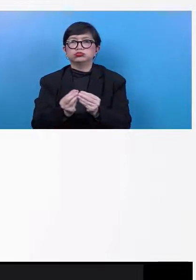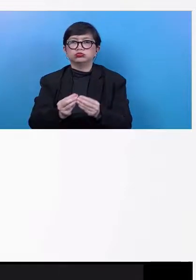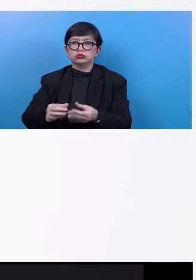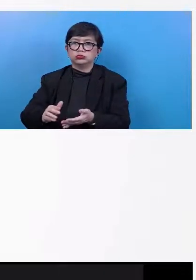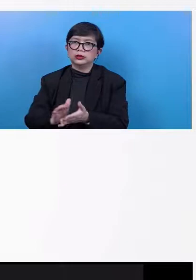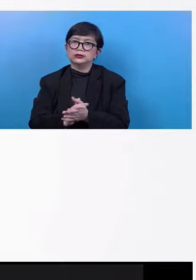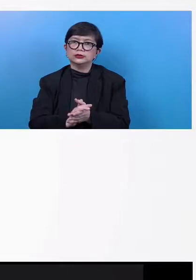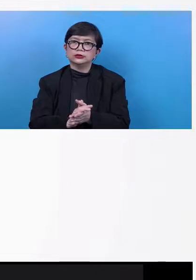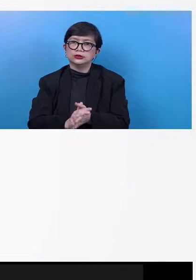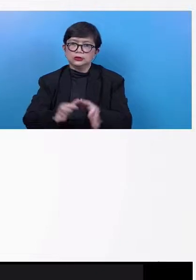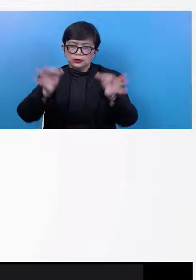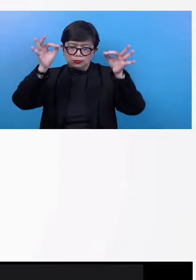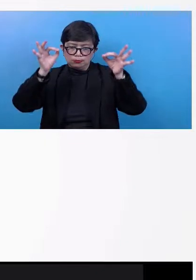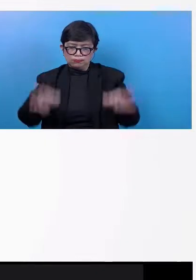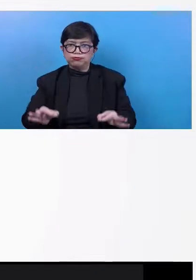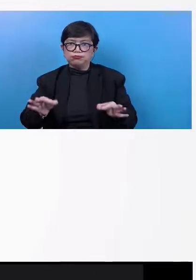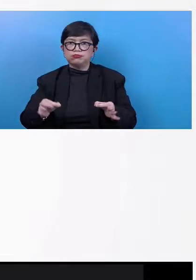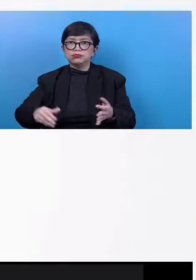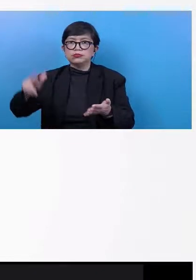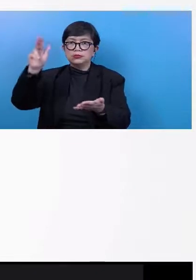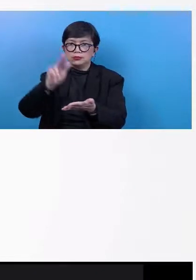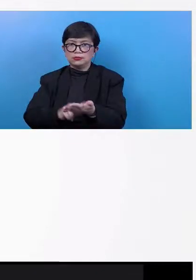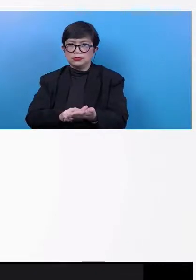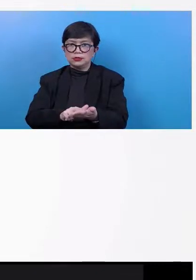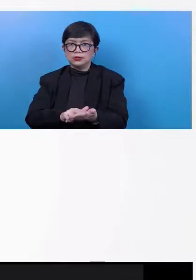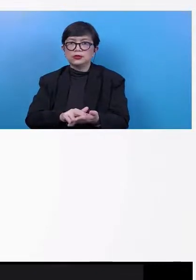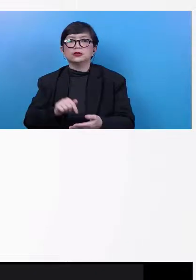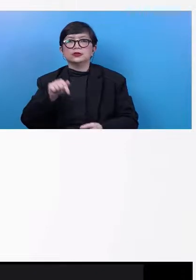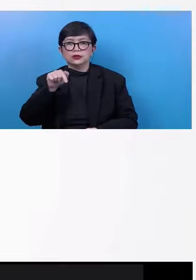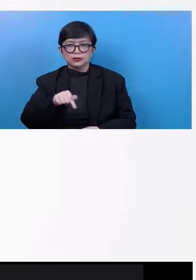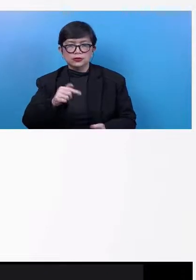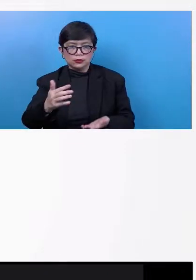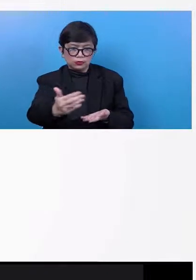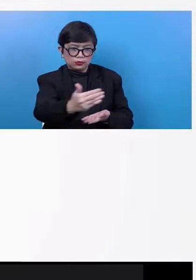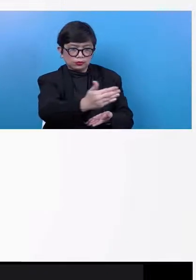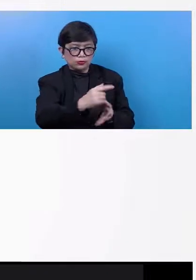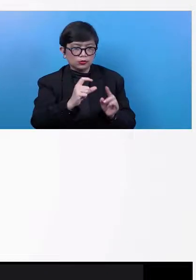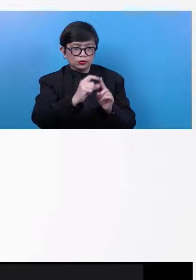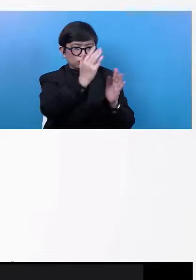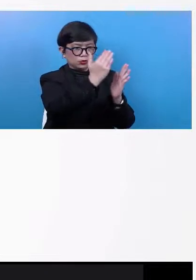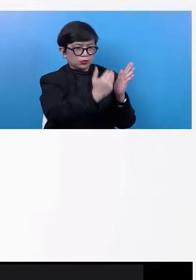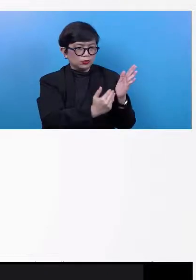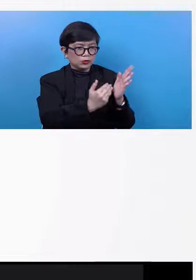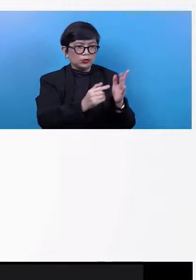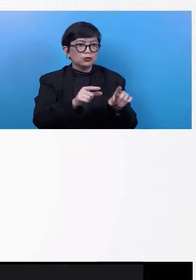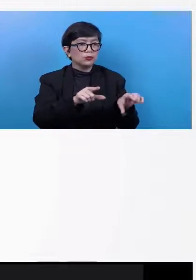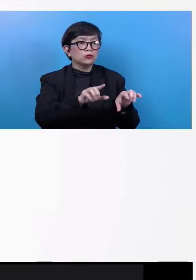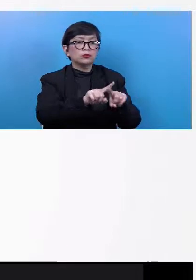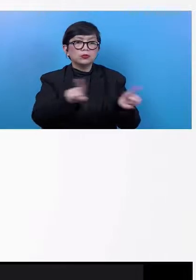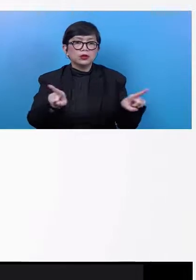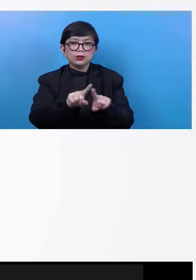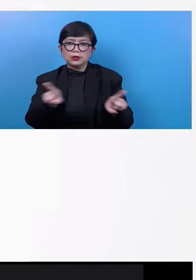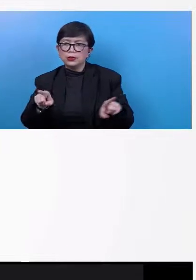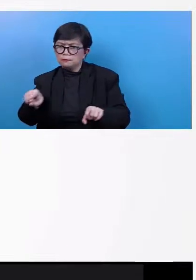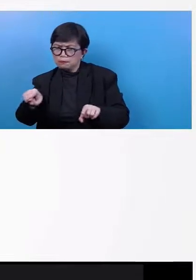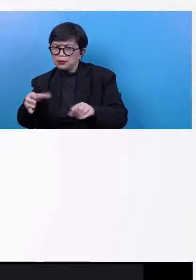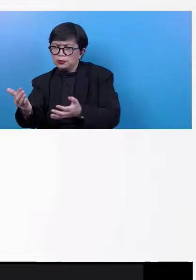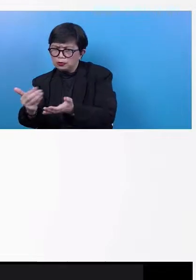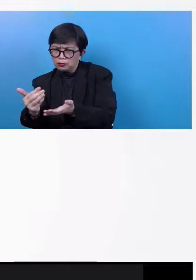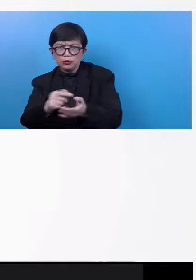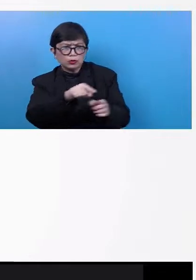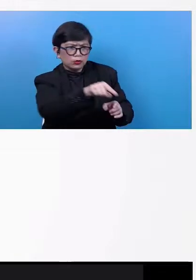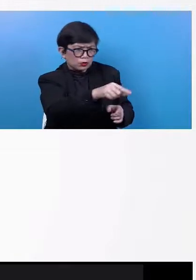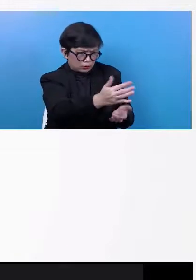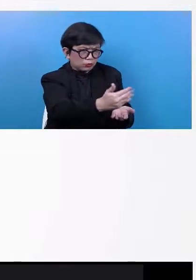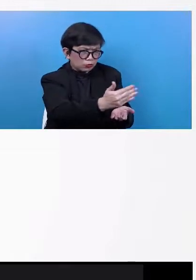This is about collecting data from different sources. Thank you very much. Thank you, Liz.